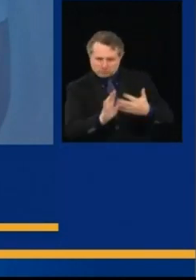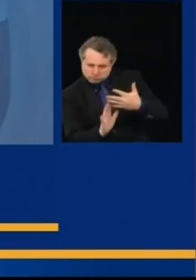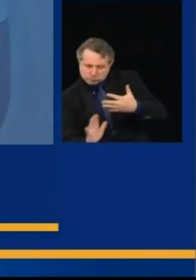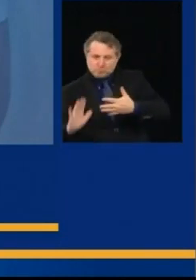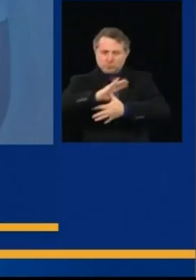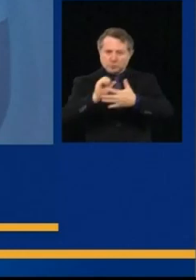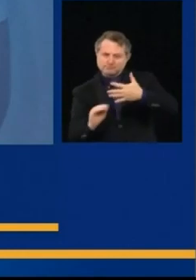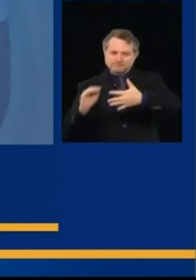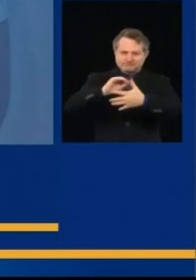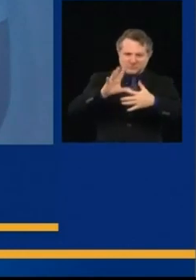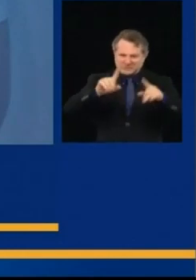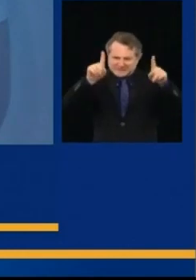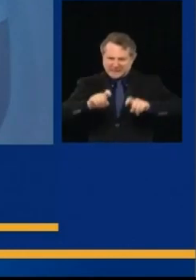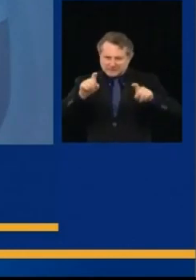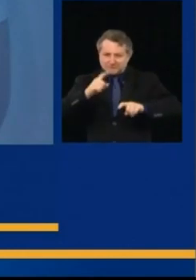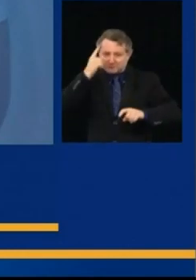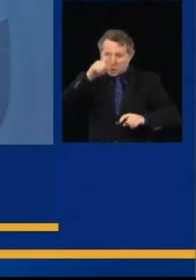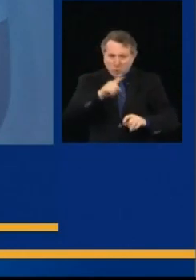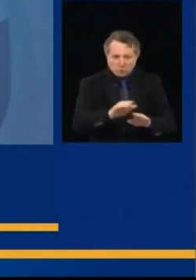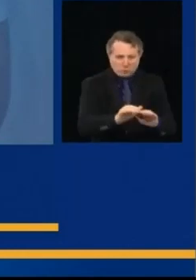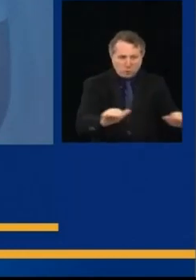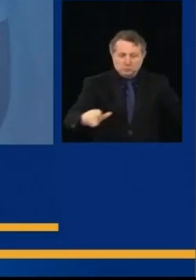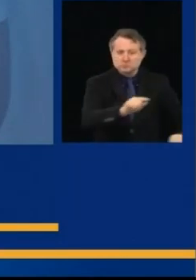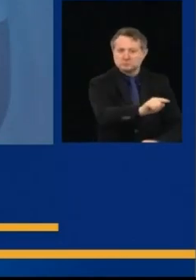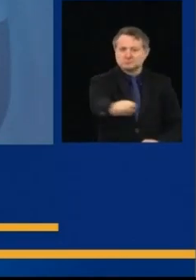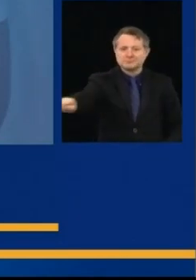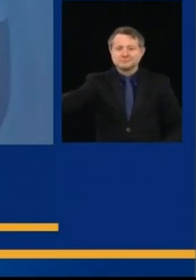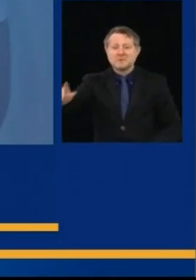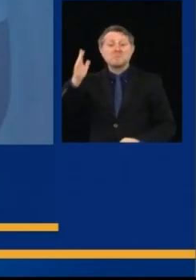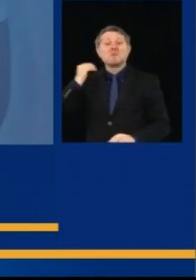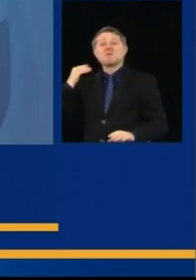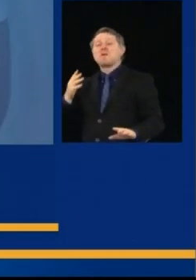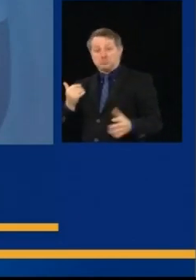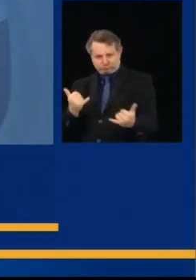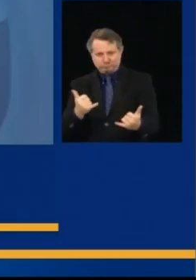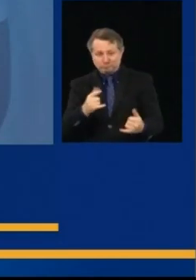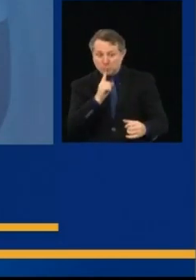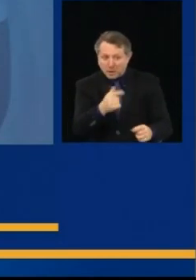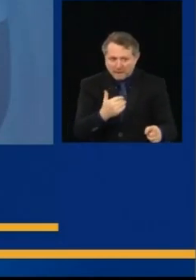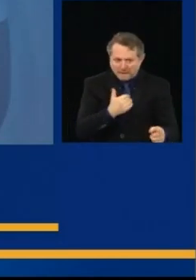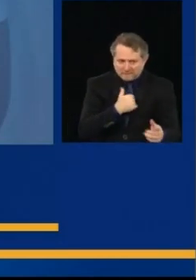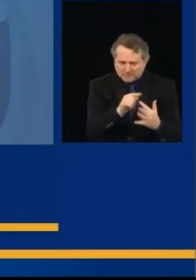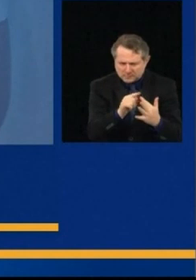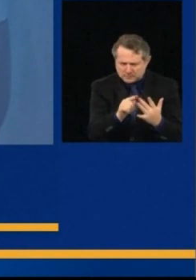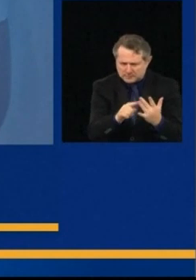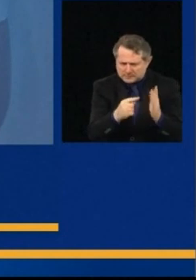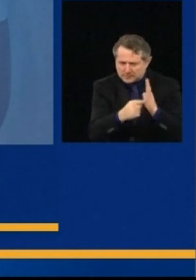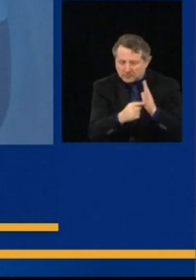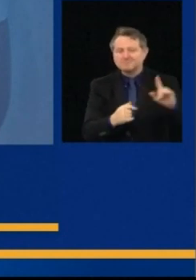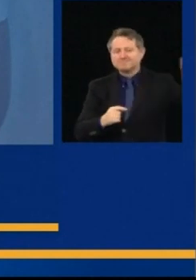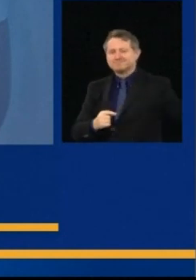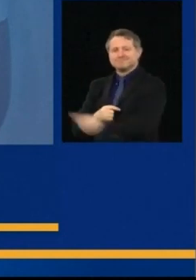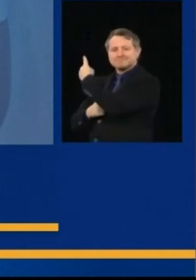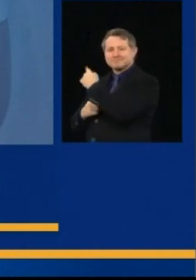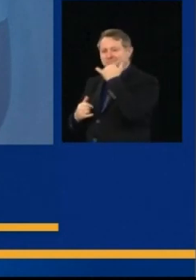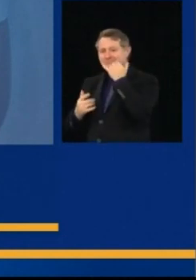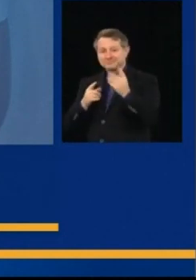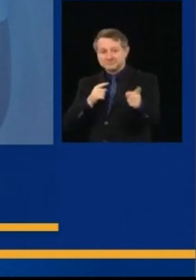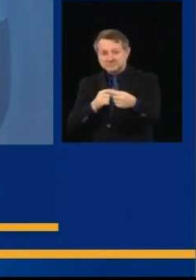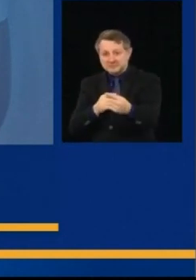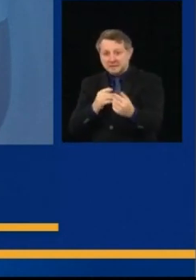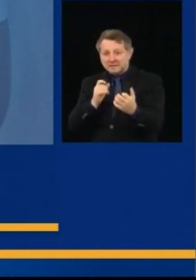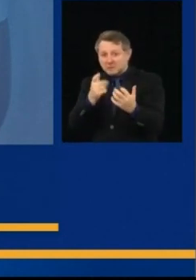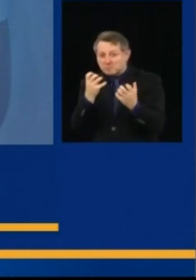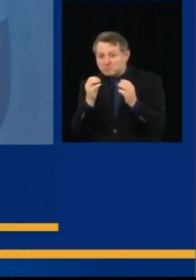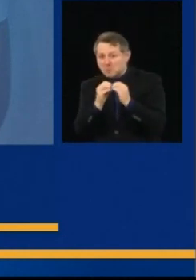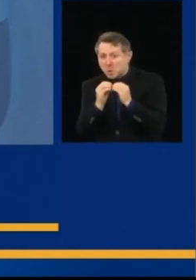children who come in with any of these situations. And if you want more information, this is the health site